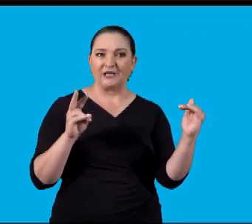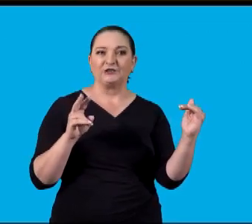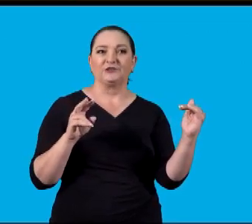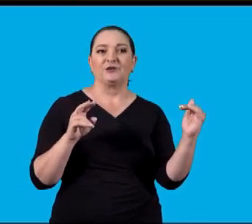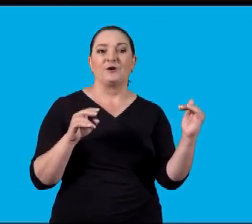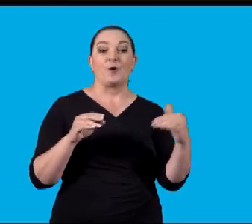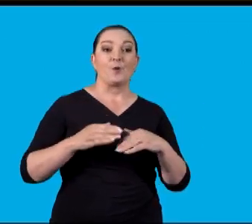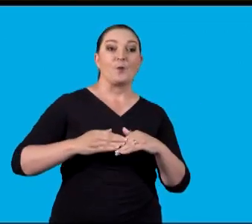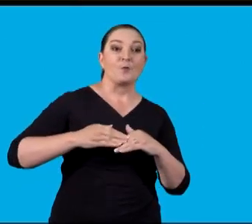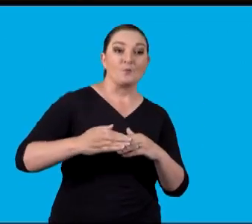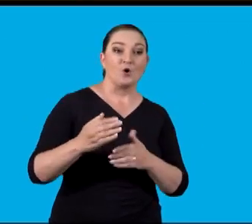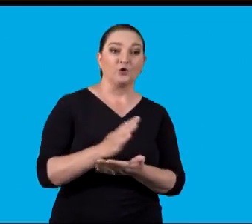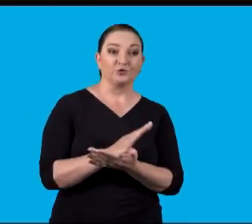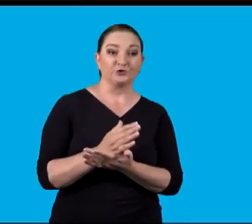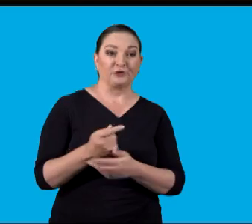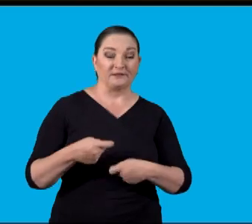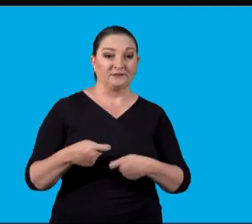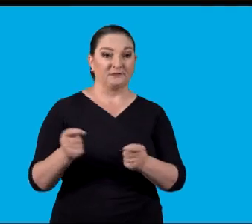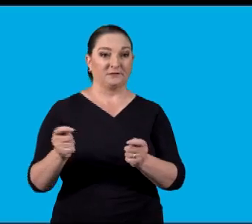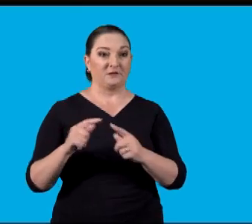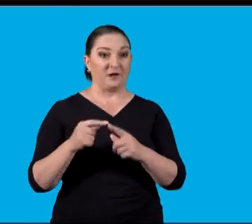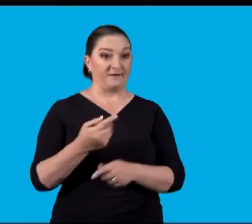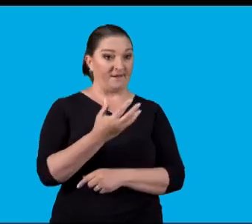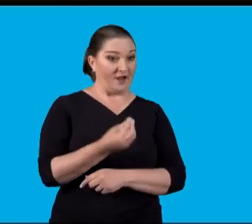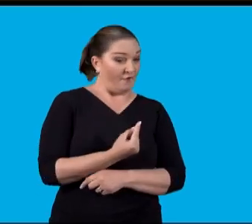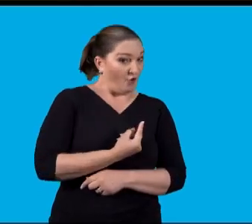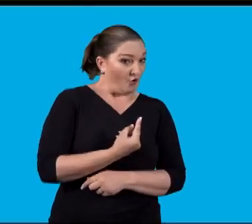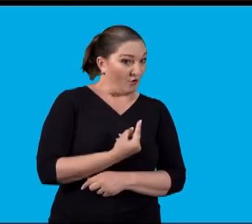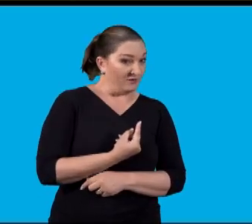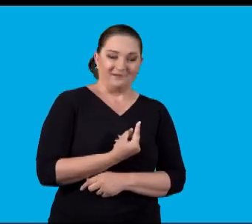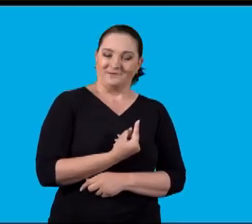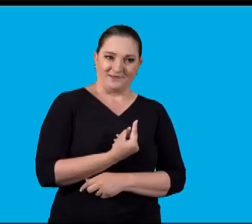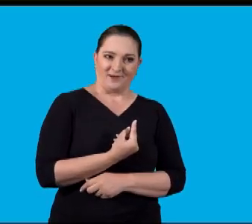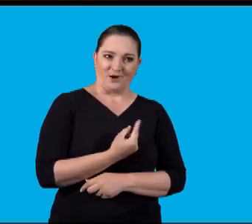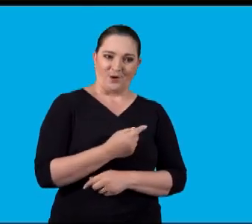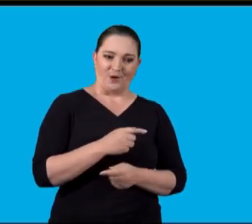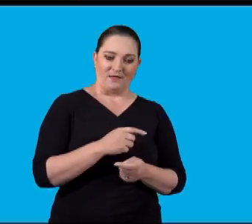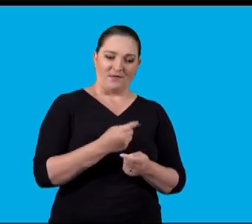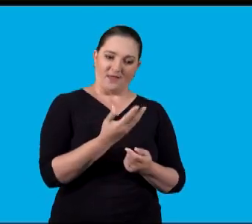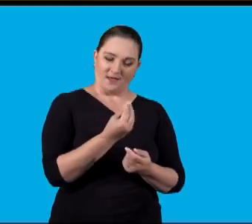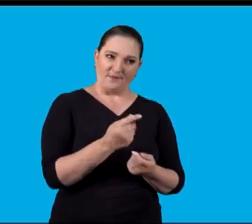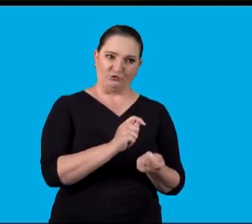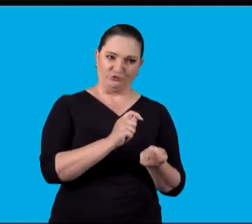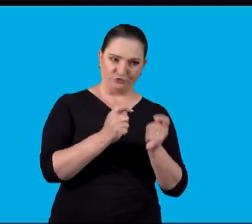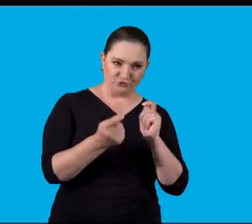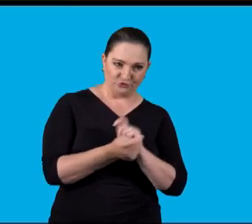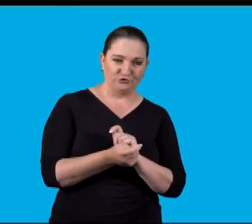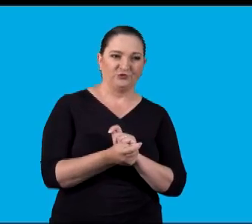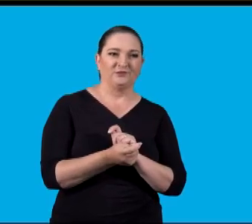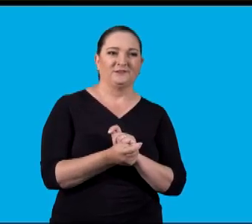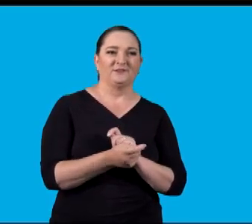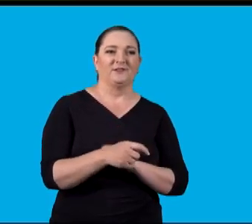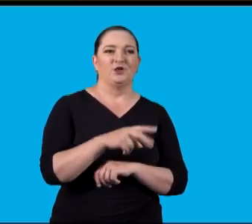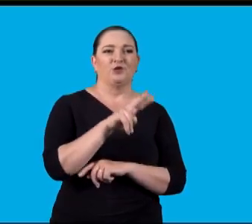million shares. So that means we do not have the 6 million, but we have that 2